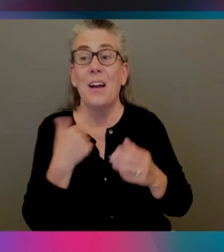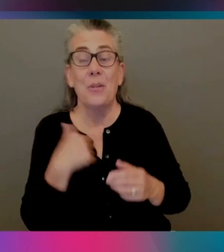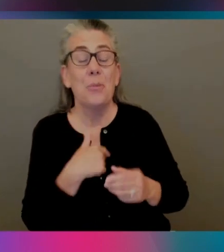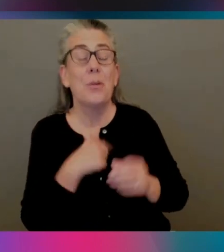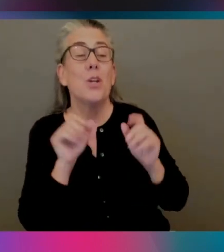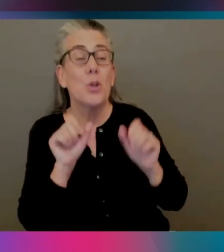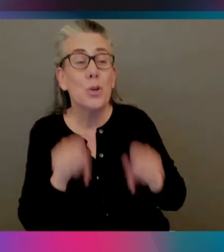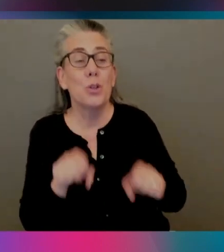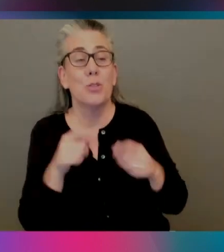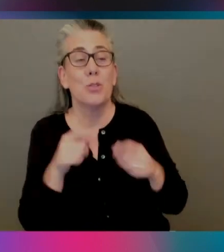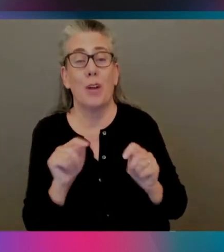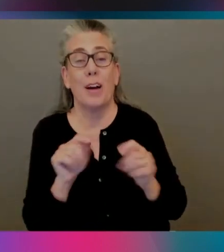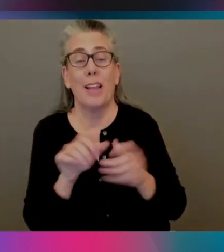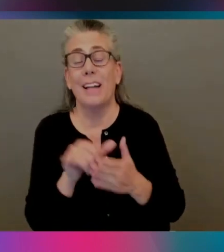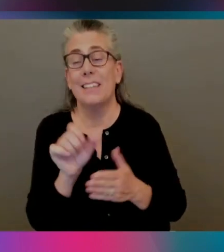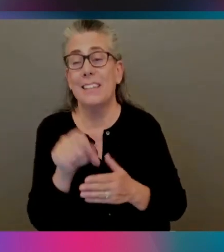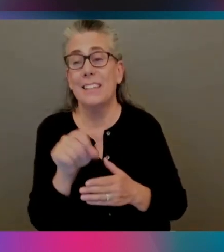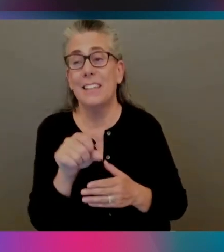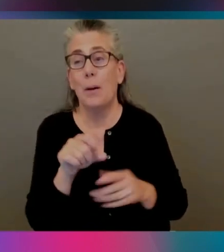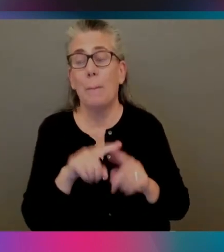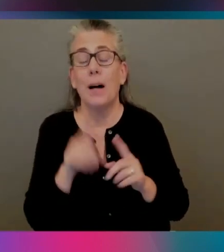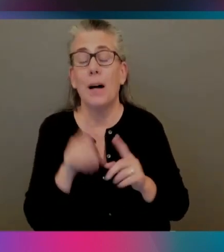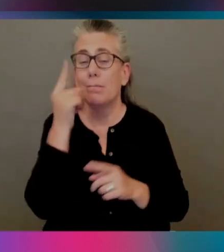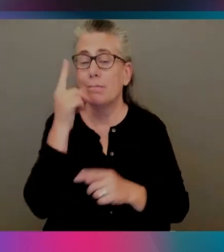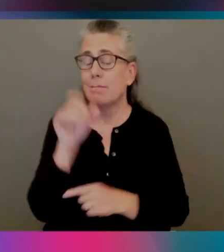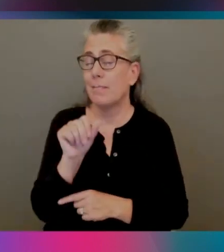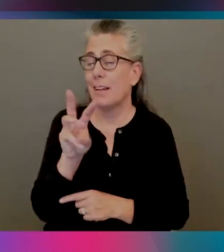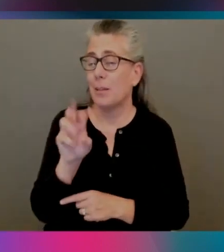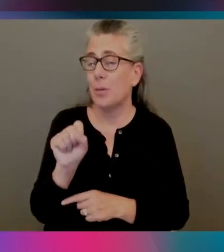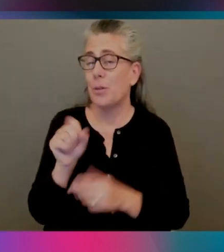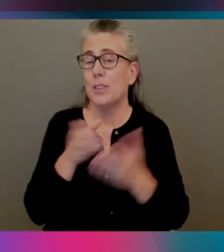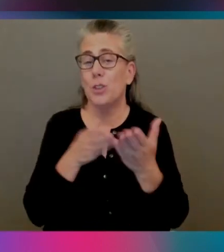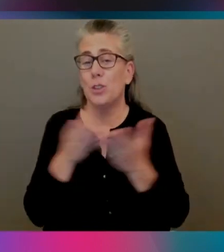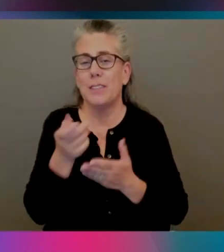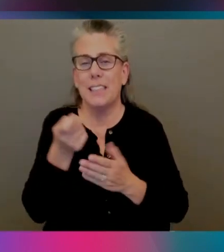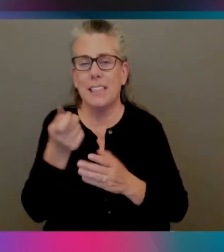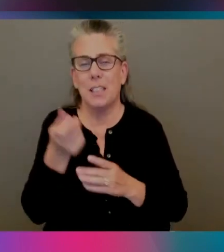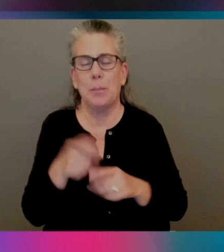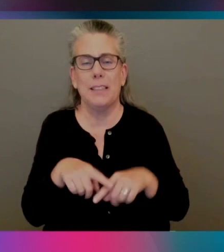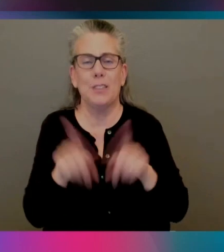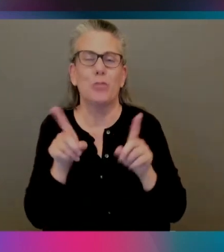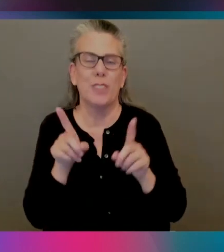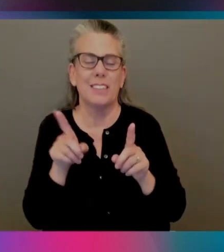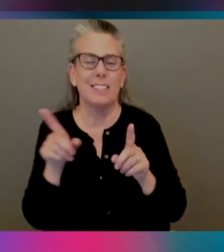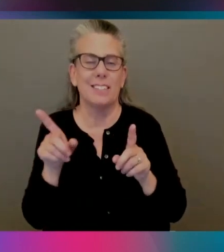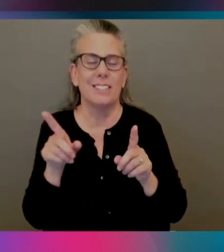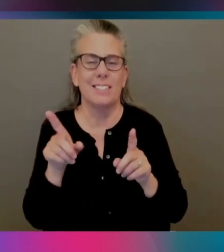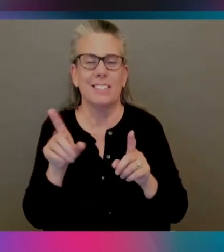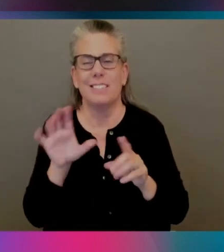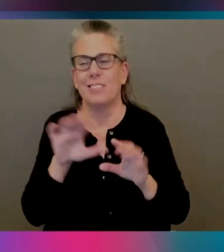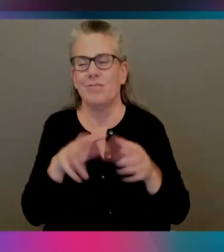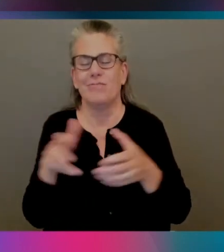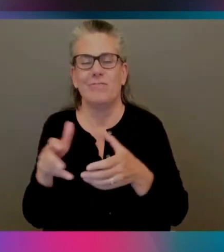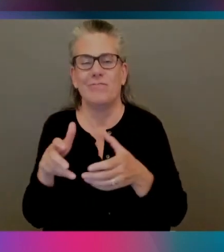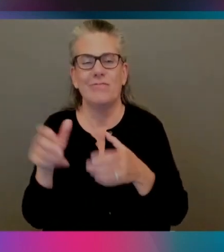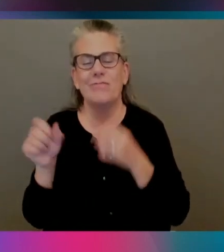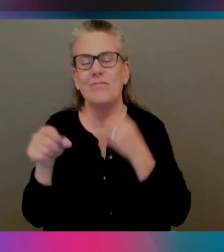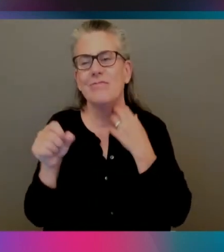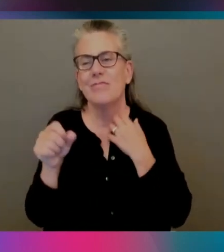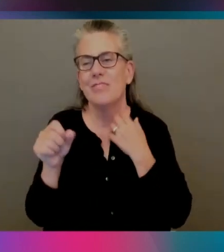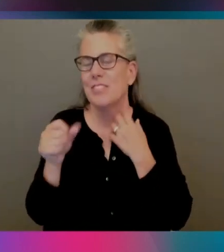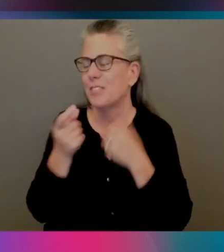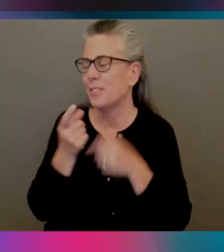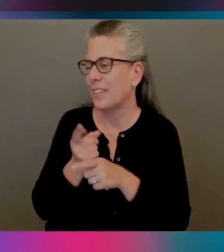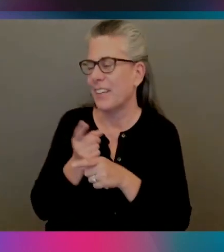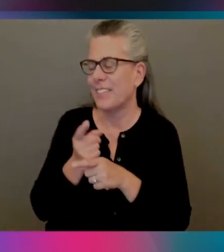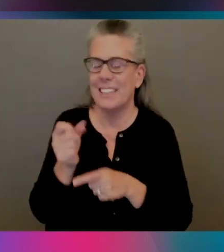in mind, unit test for AWS services is a little different beast, right? You right, need to have, you're calling to an API. Yeah, It's exactly. hard to write a unit test for an API-based yeah, tool we